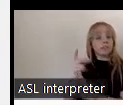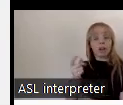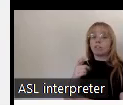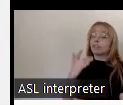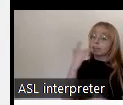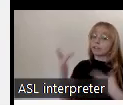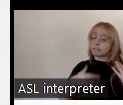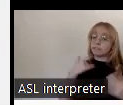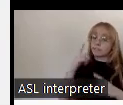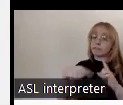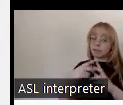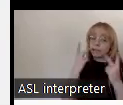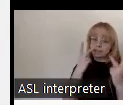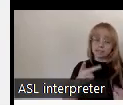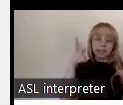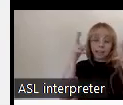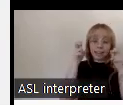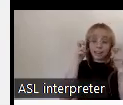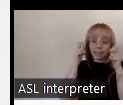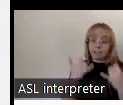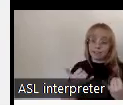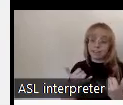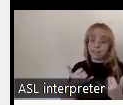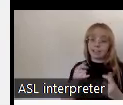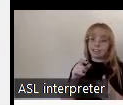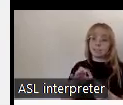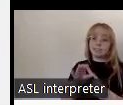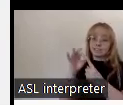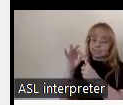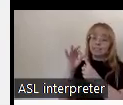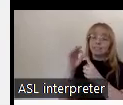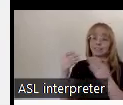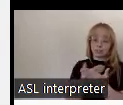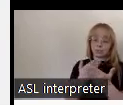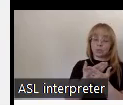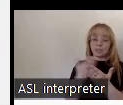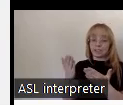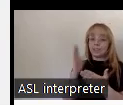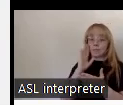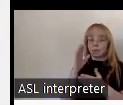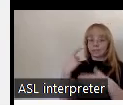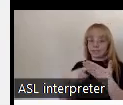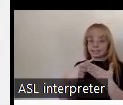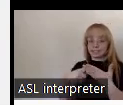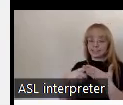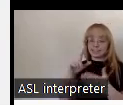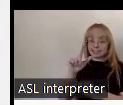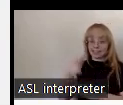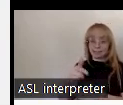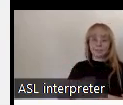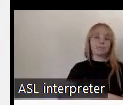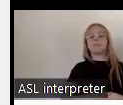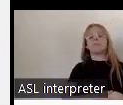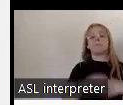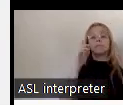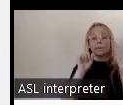with what they're seeing and hearing today, especially the new pieces that are going to come out very soon. I'm going to mute for